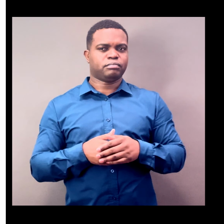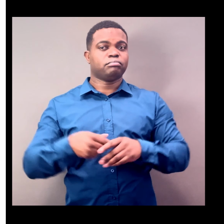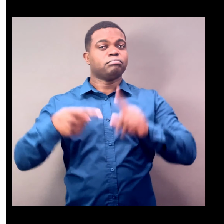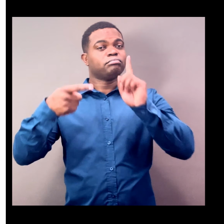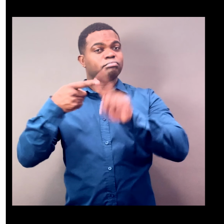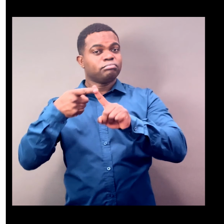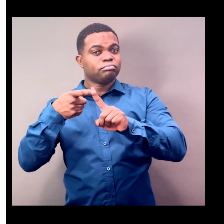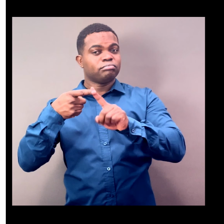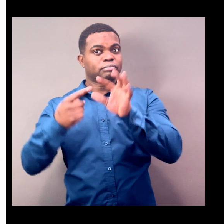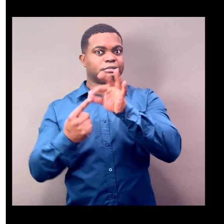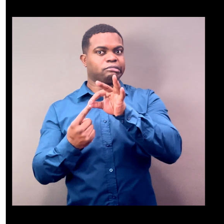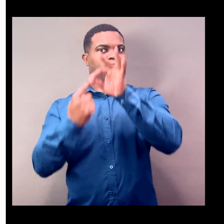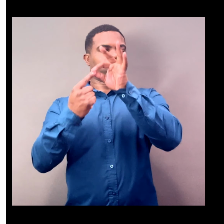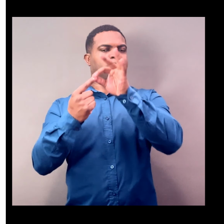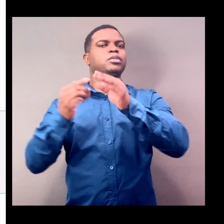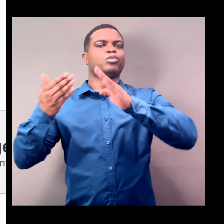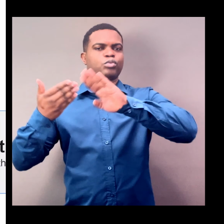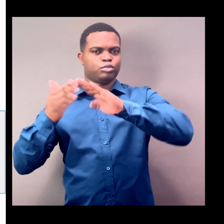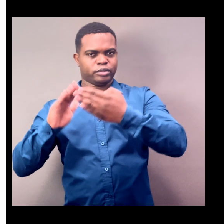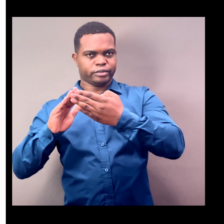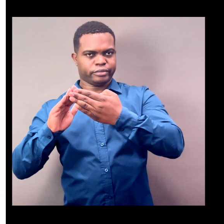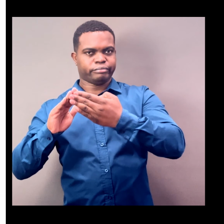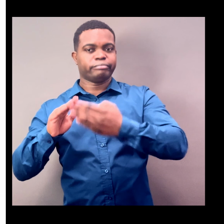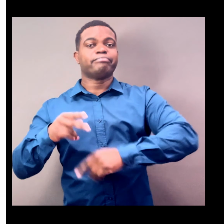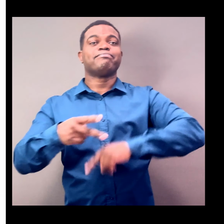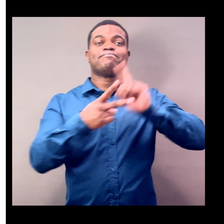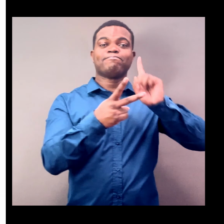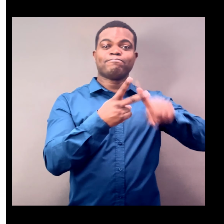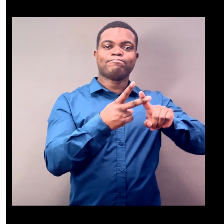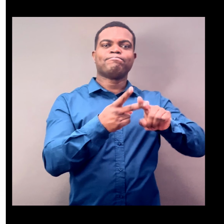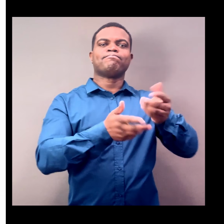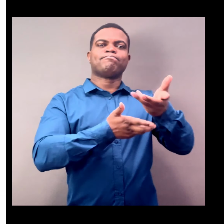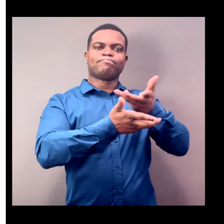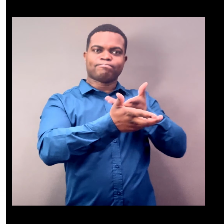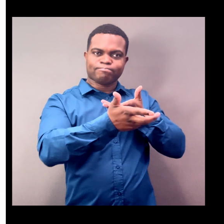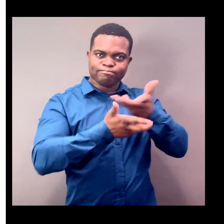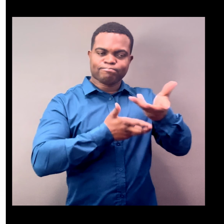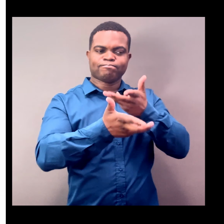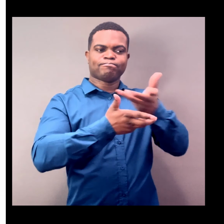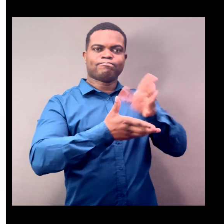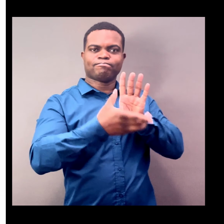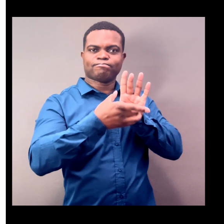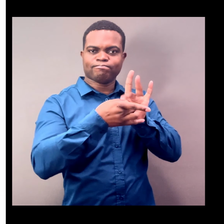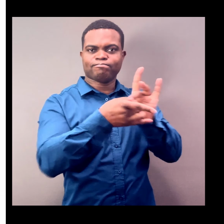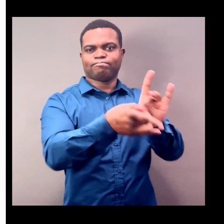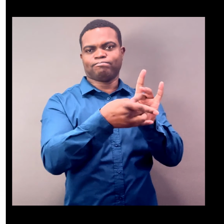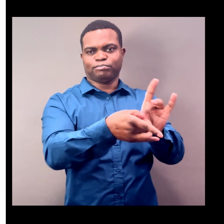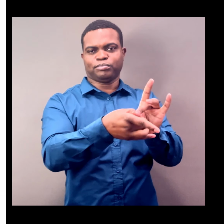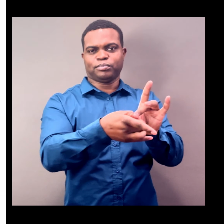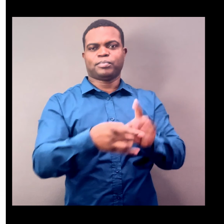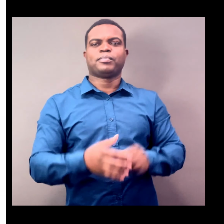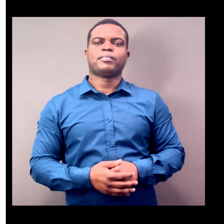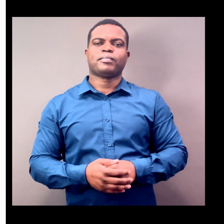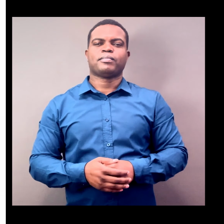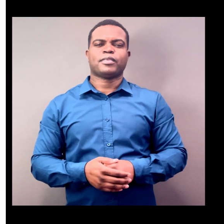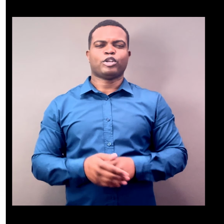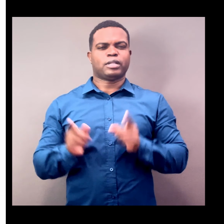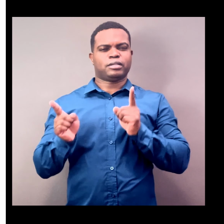community and engagement. Now let's look at community. Group of people with a